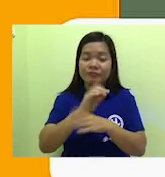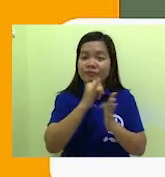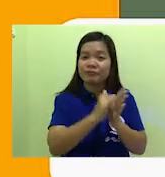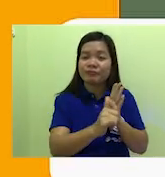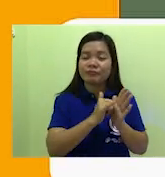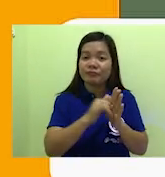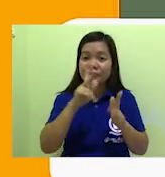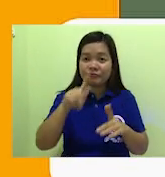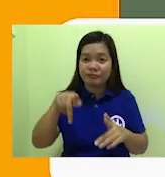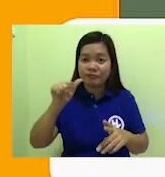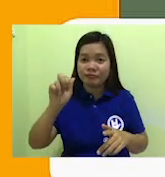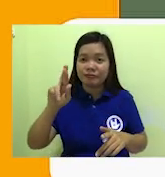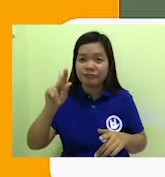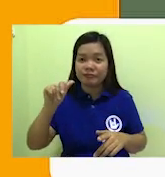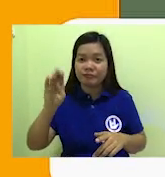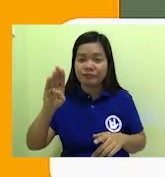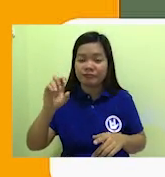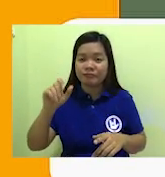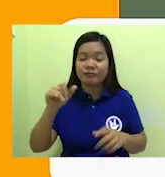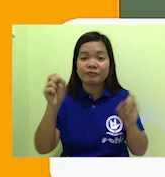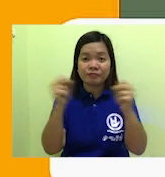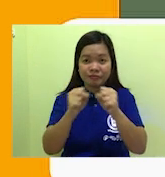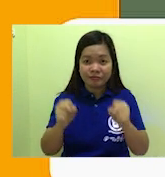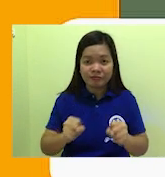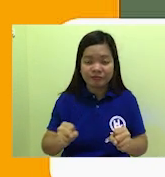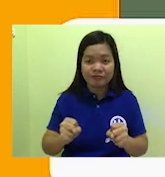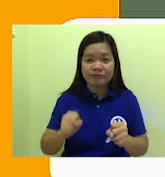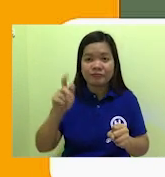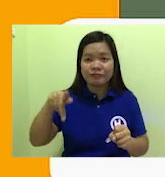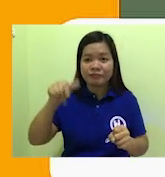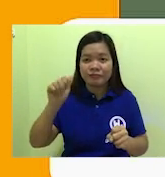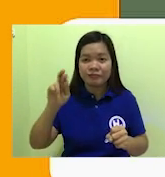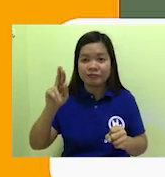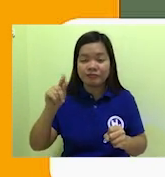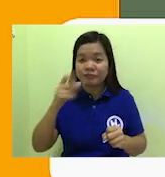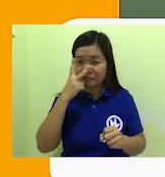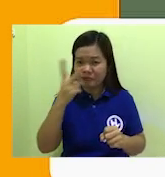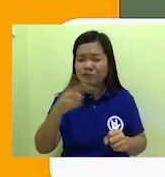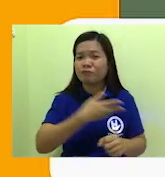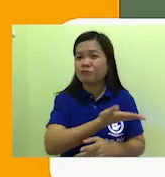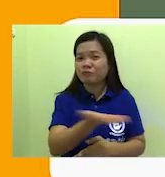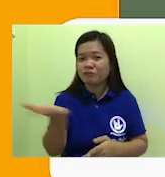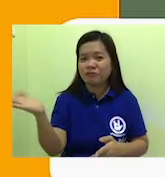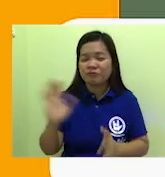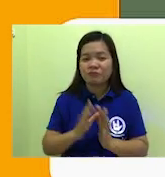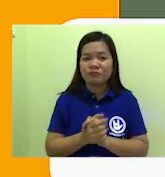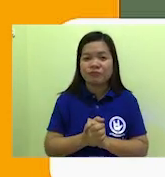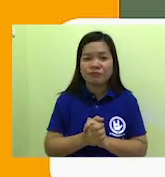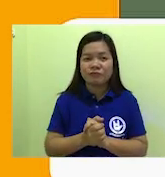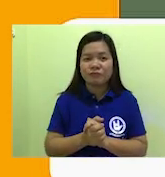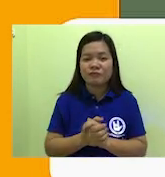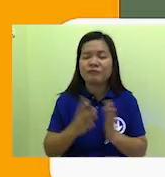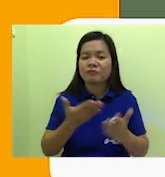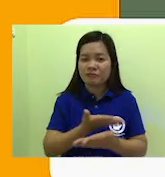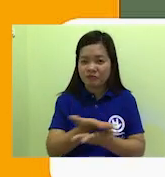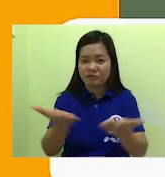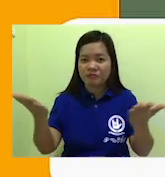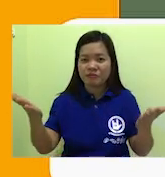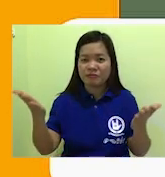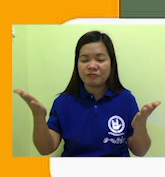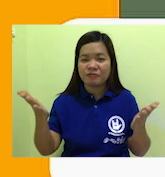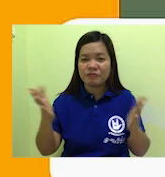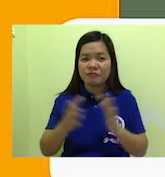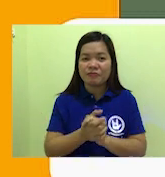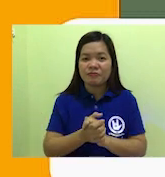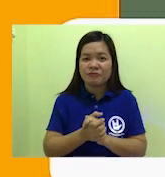Quadratic functions are graphed in a parabola. The shape of a parabola can be seen anywhere. They